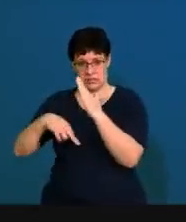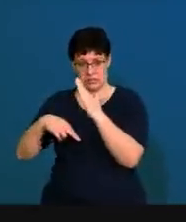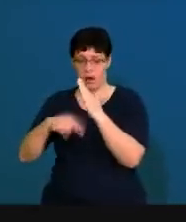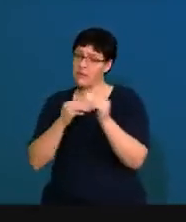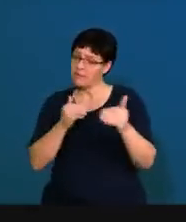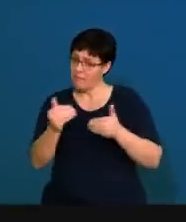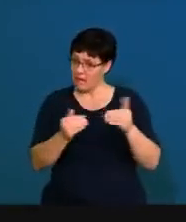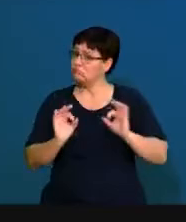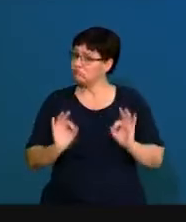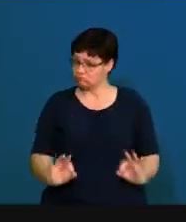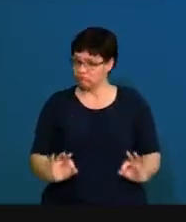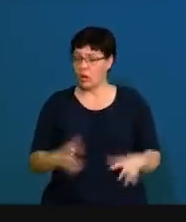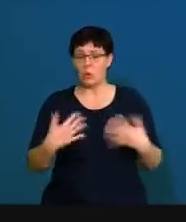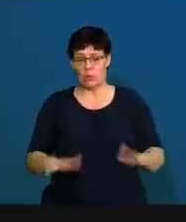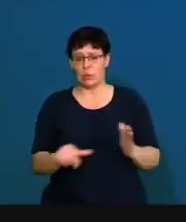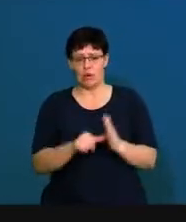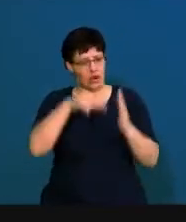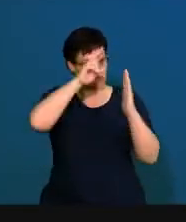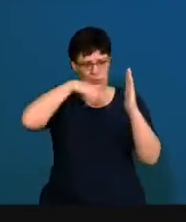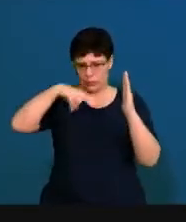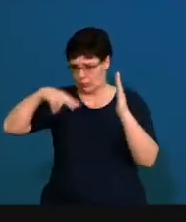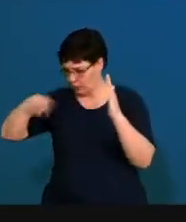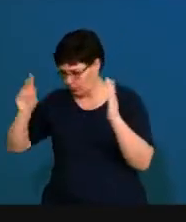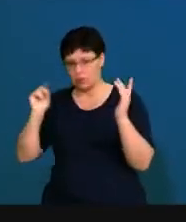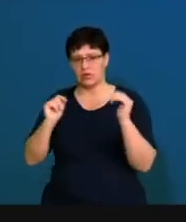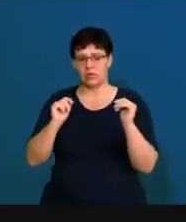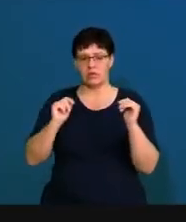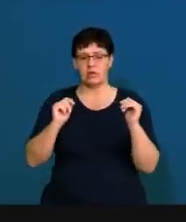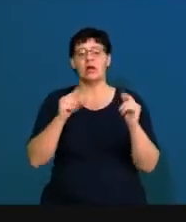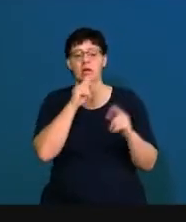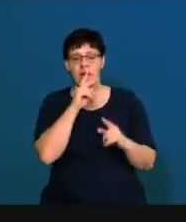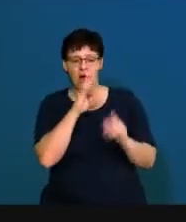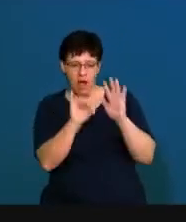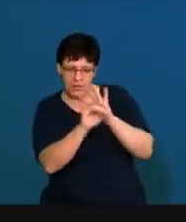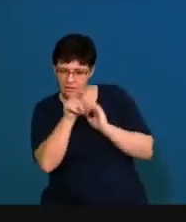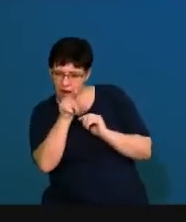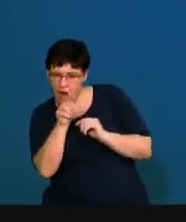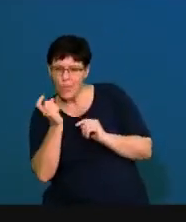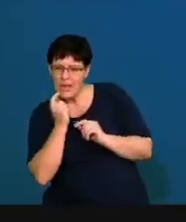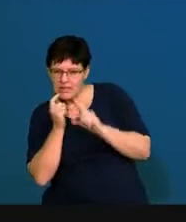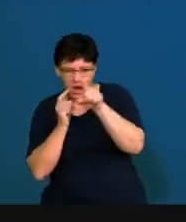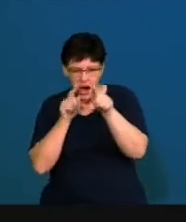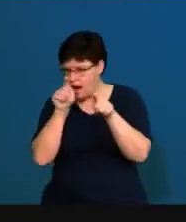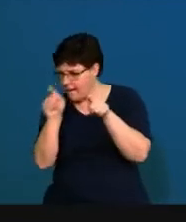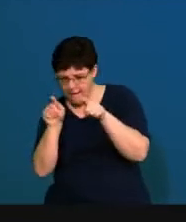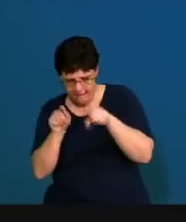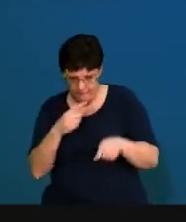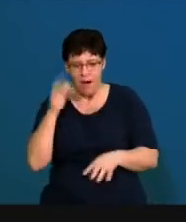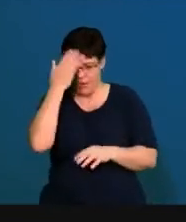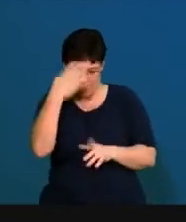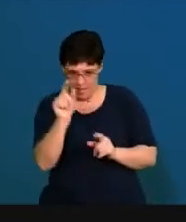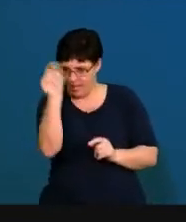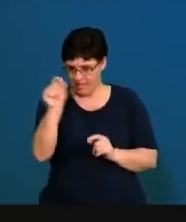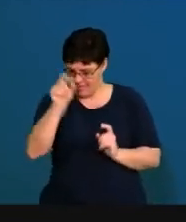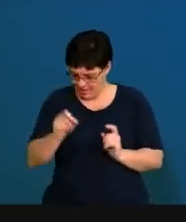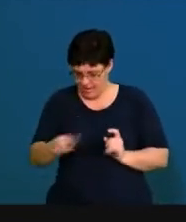very important, okay? Scan through the paper, okay? Identify the questions that are actually easier for you. Now, once you have done that, you